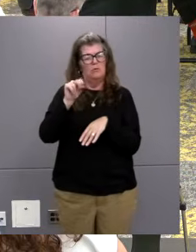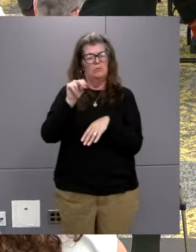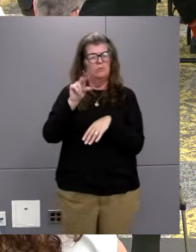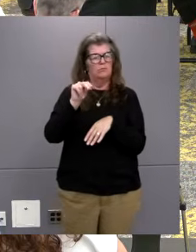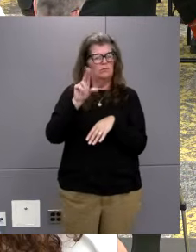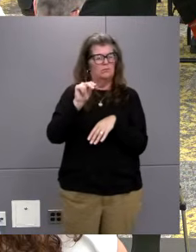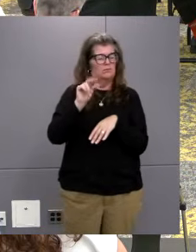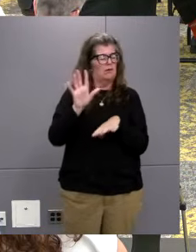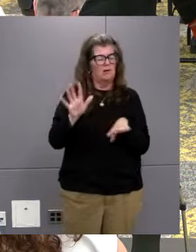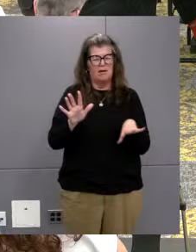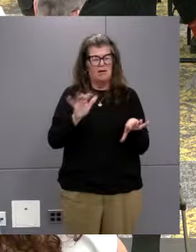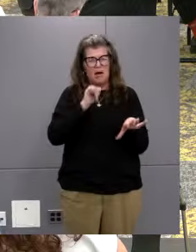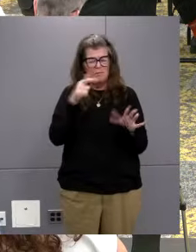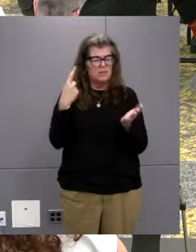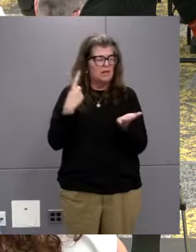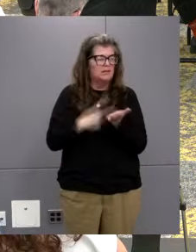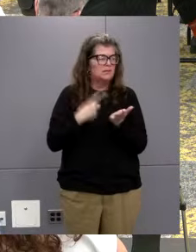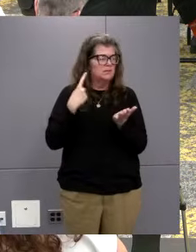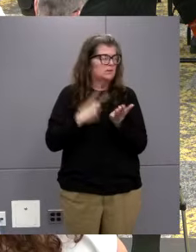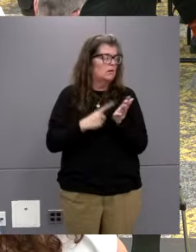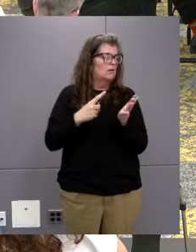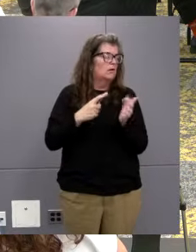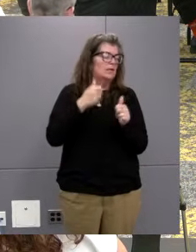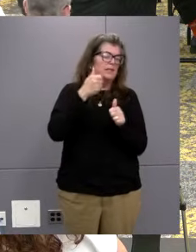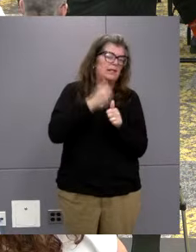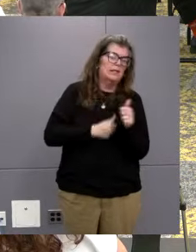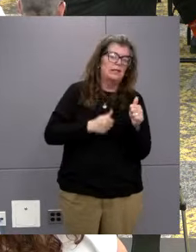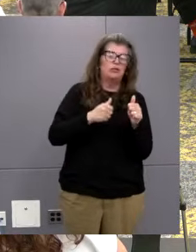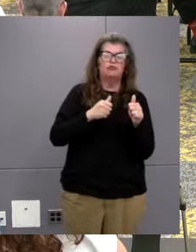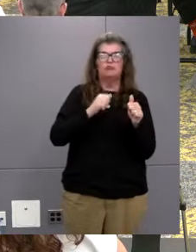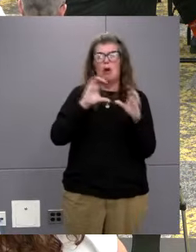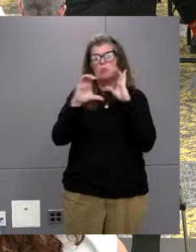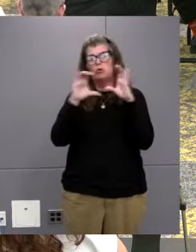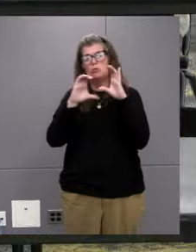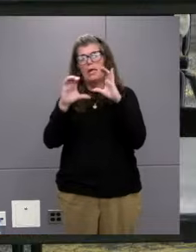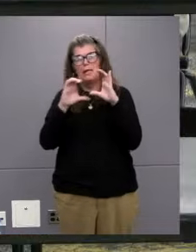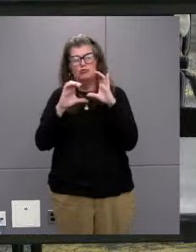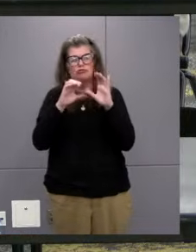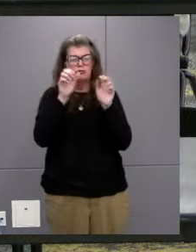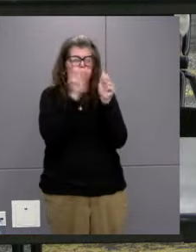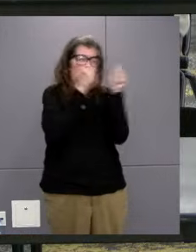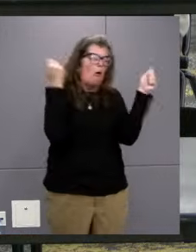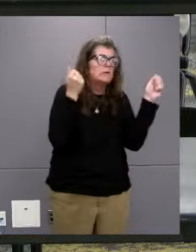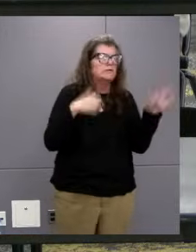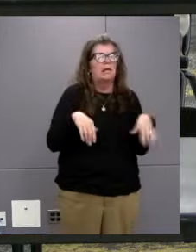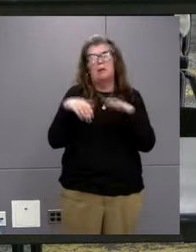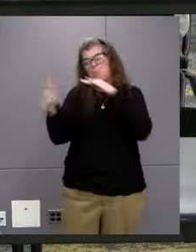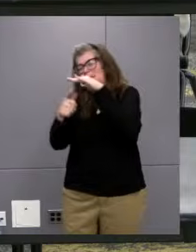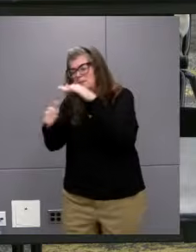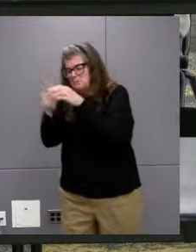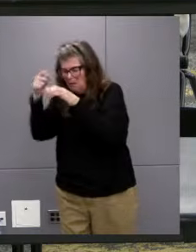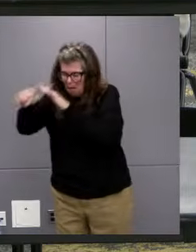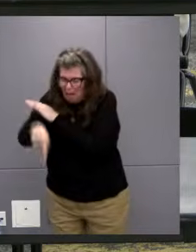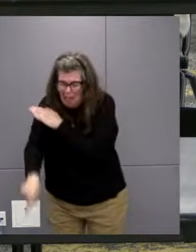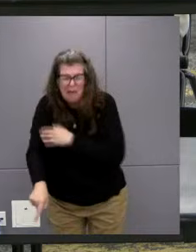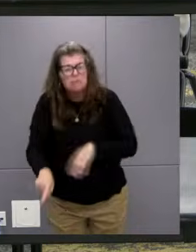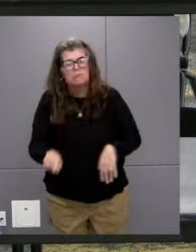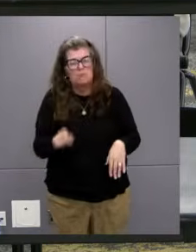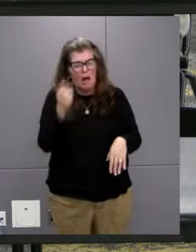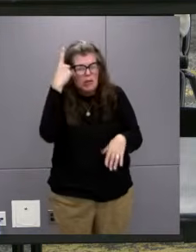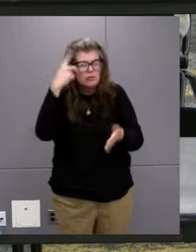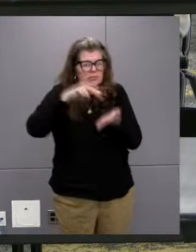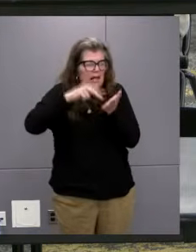not talking about every communications closet in the basement and in the attic, and I understand the intent.